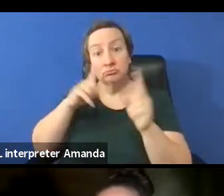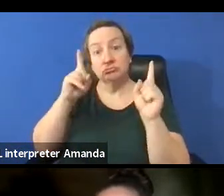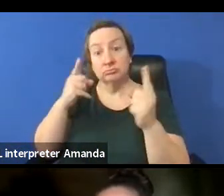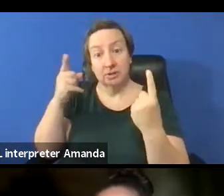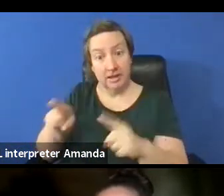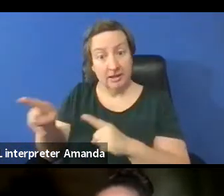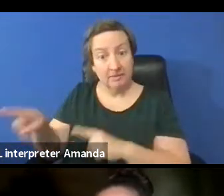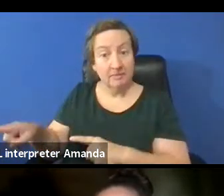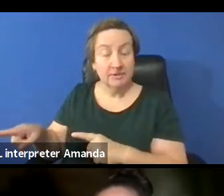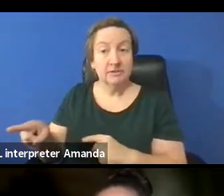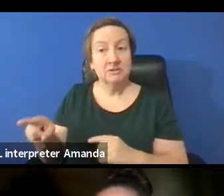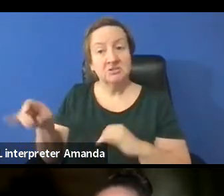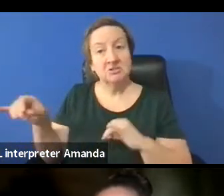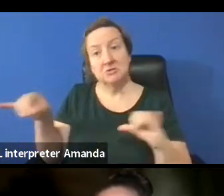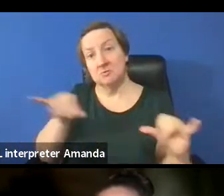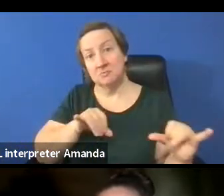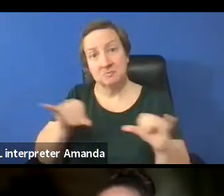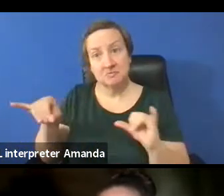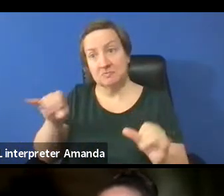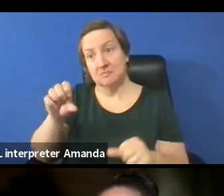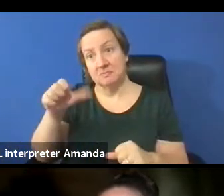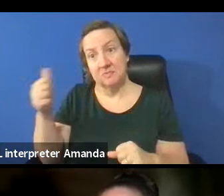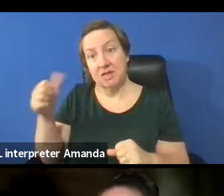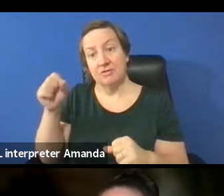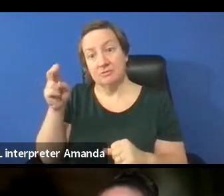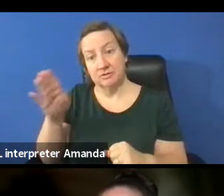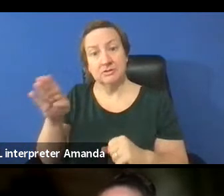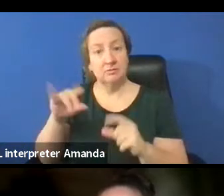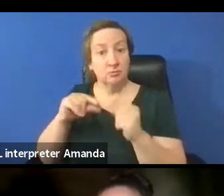in similar fashion as the other subgroups.